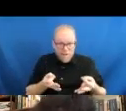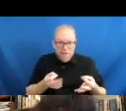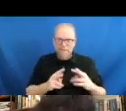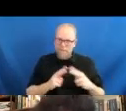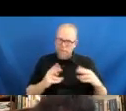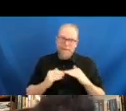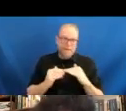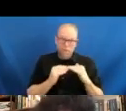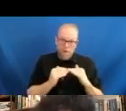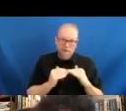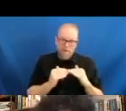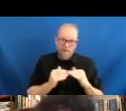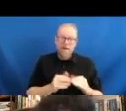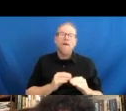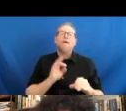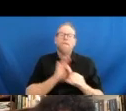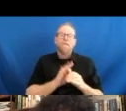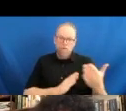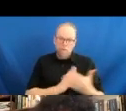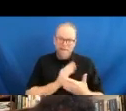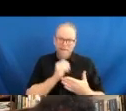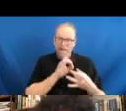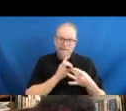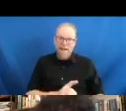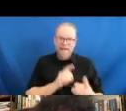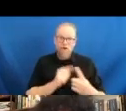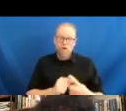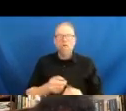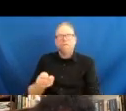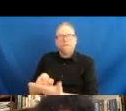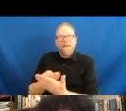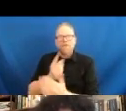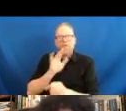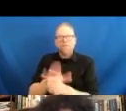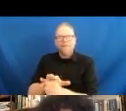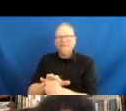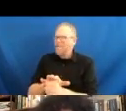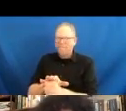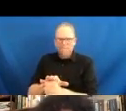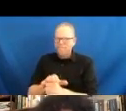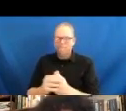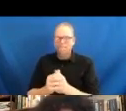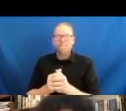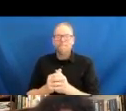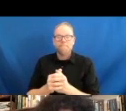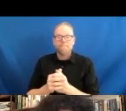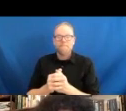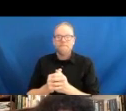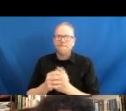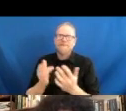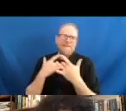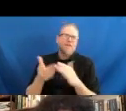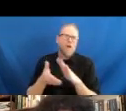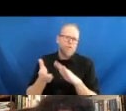democratic, and voting rights are not tied to financial commitment co-ops, which operate